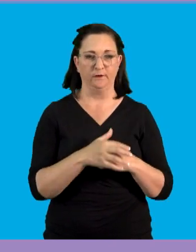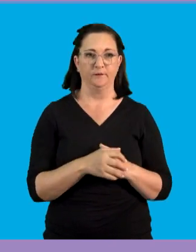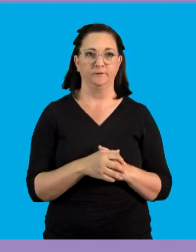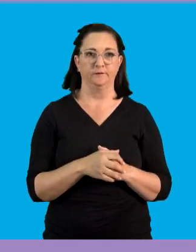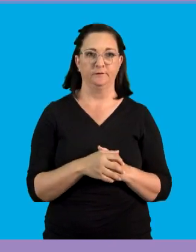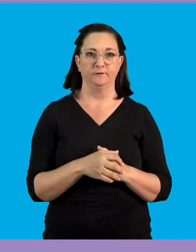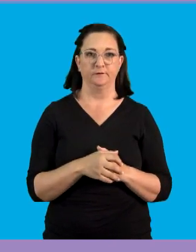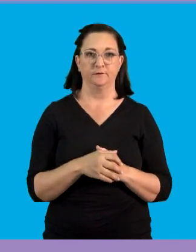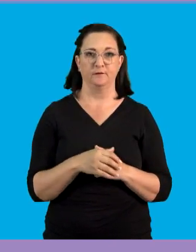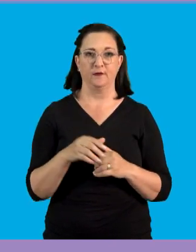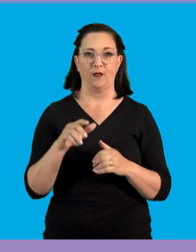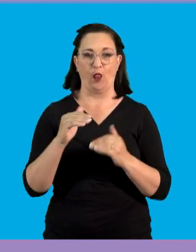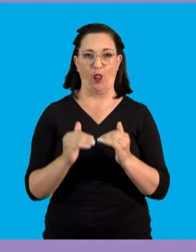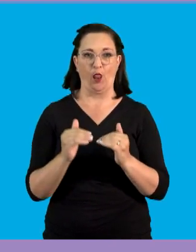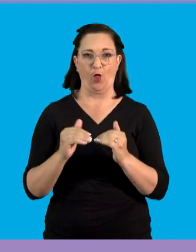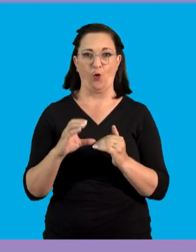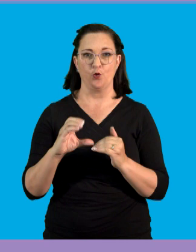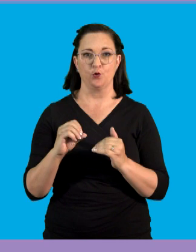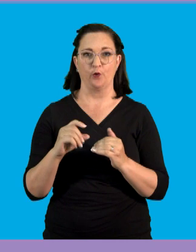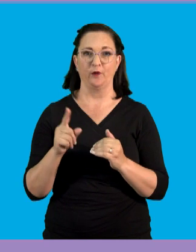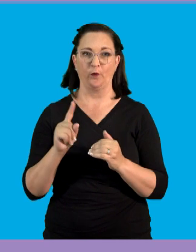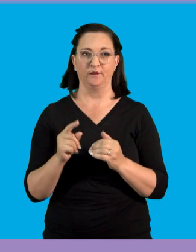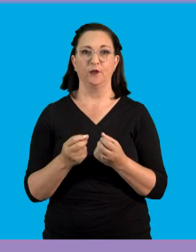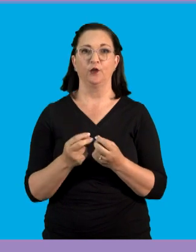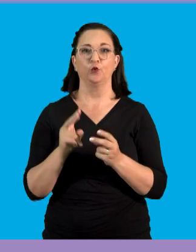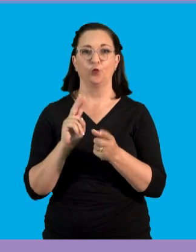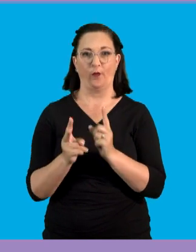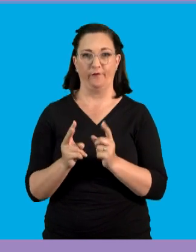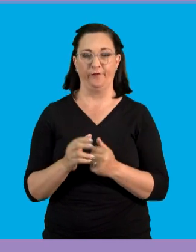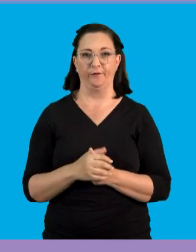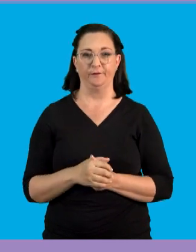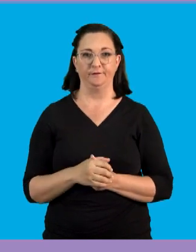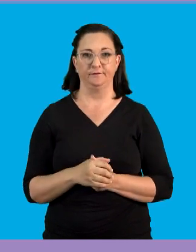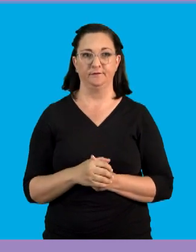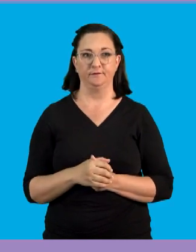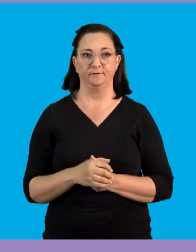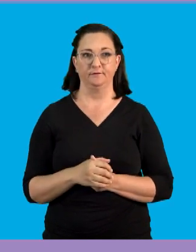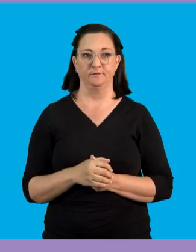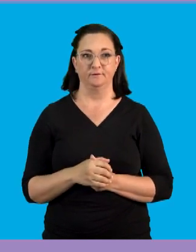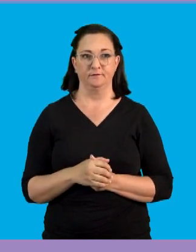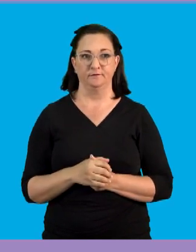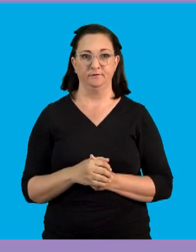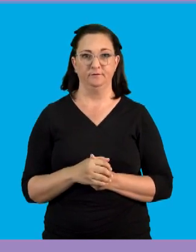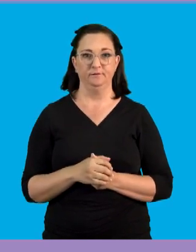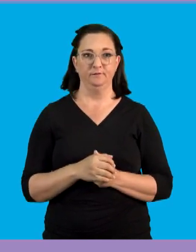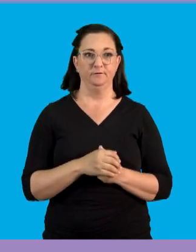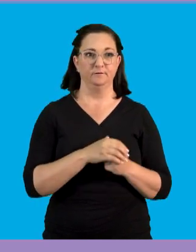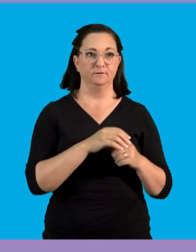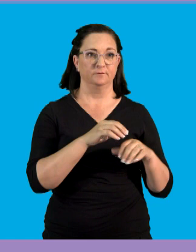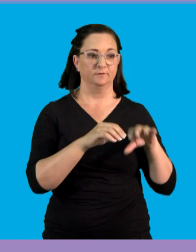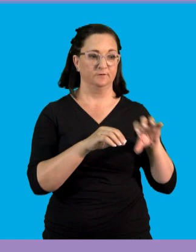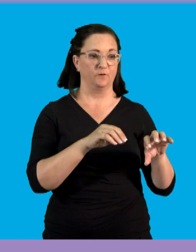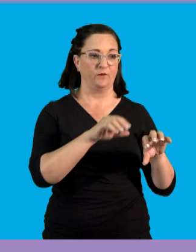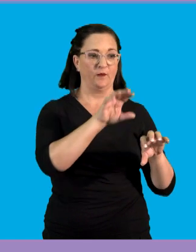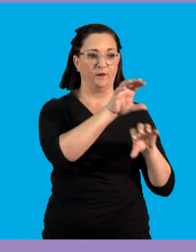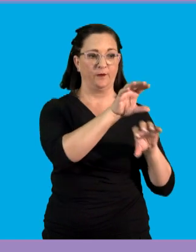common multiple here is 12. So how am I going to get both common